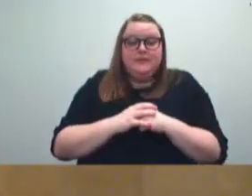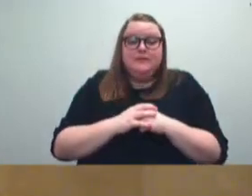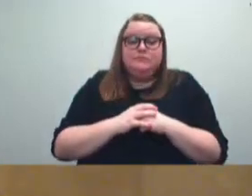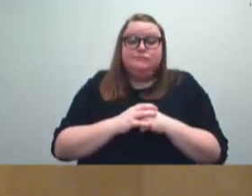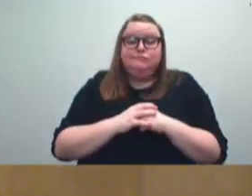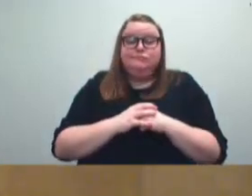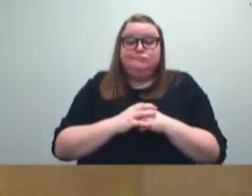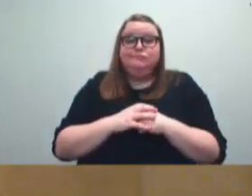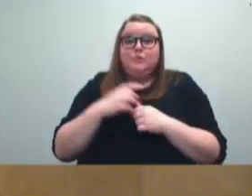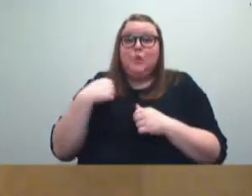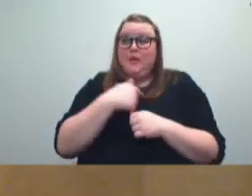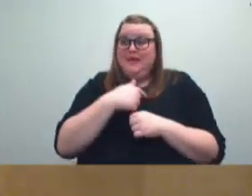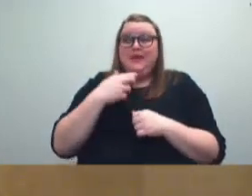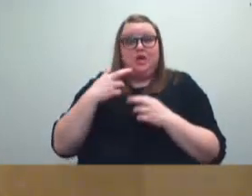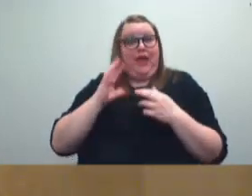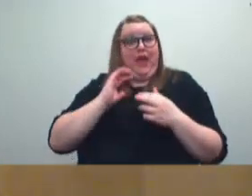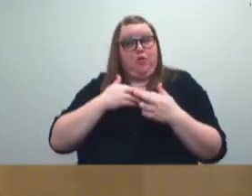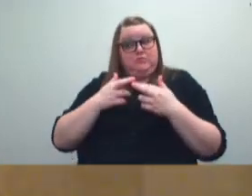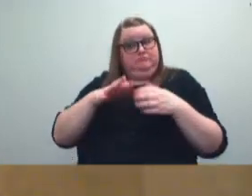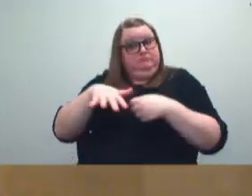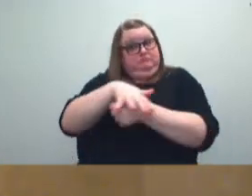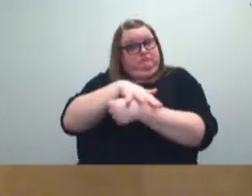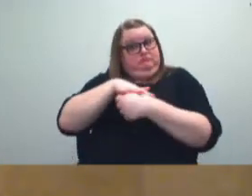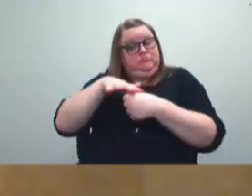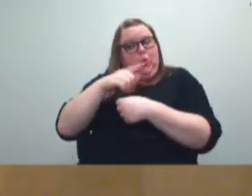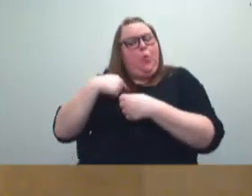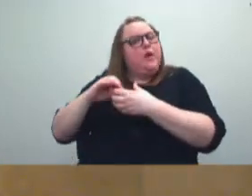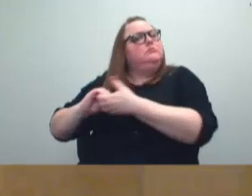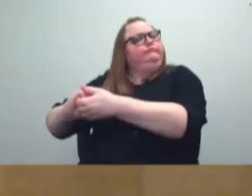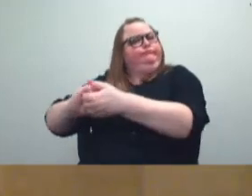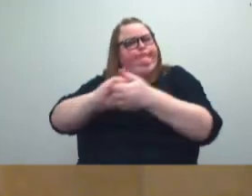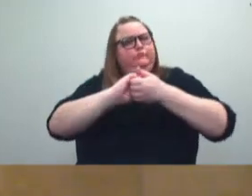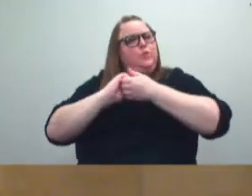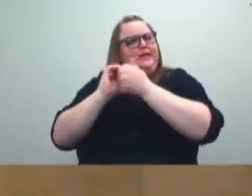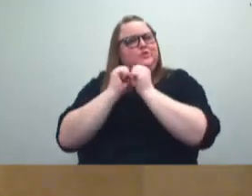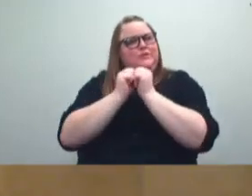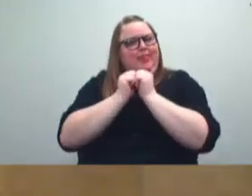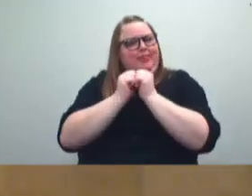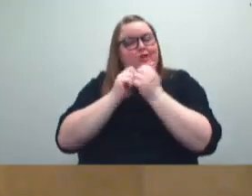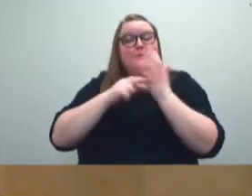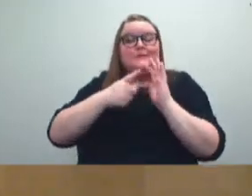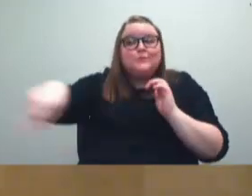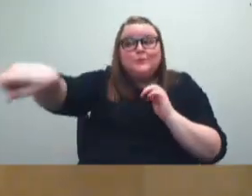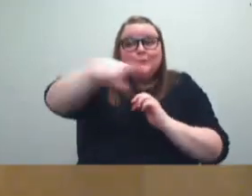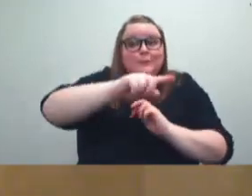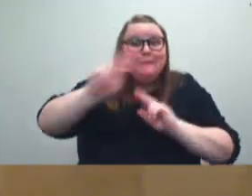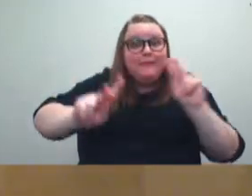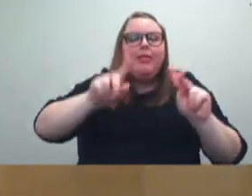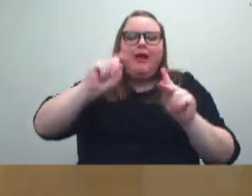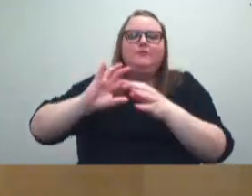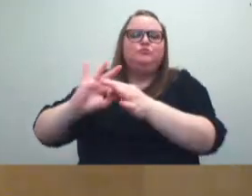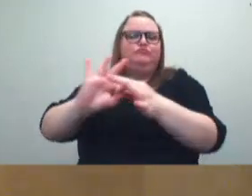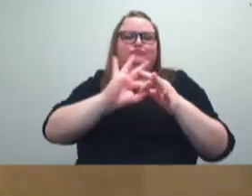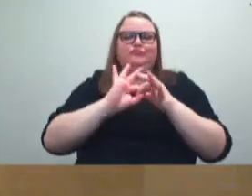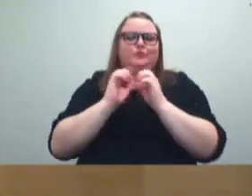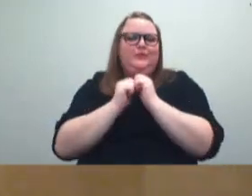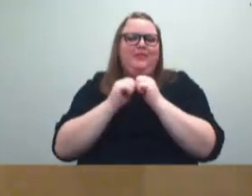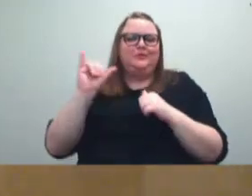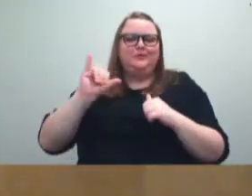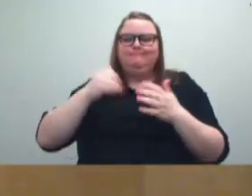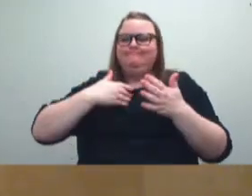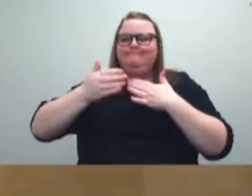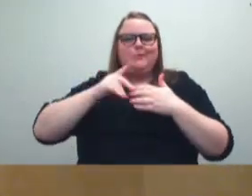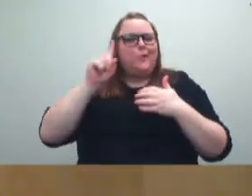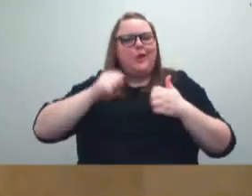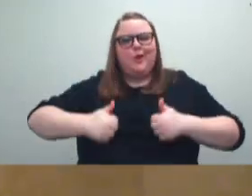together. And in saying that means we need you to as well. It doesn't matter where you live in this northern Nevada area.